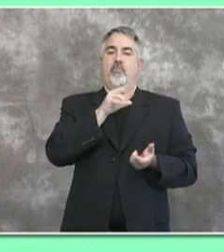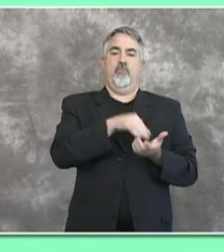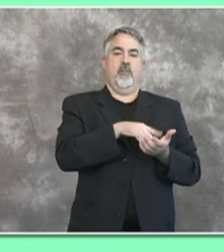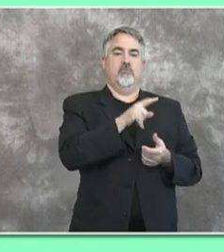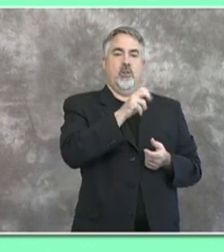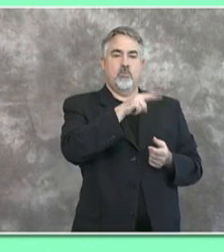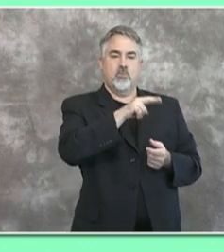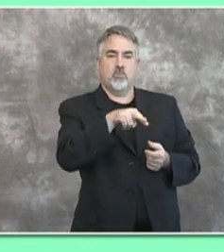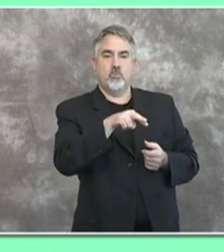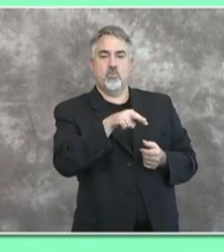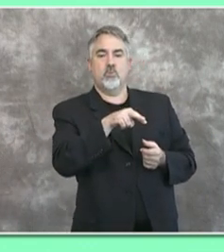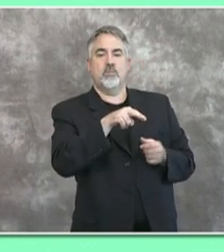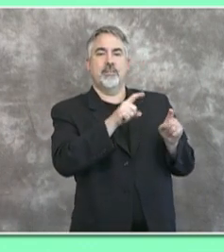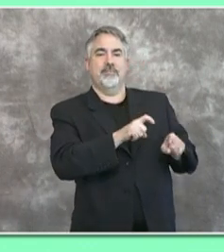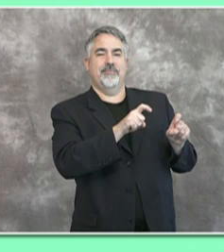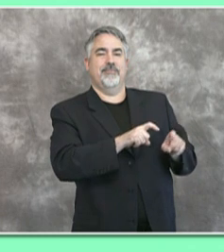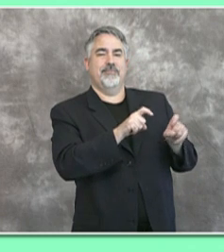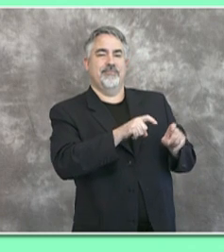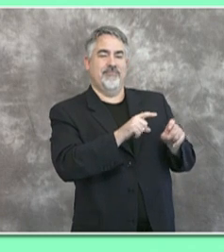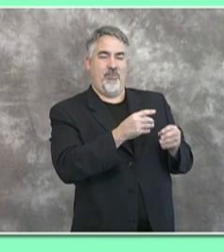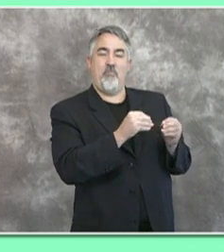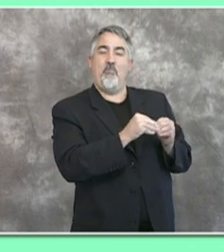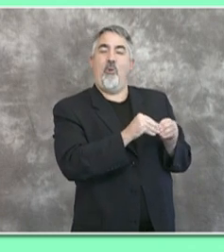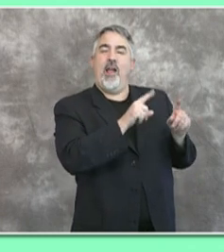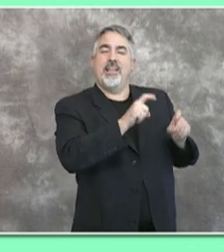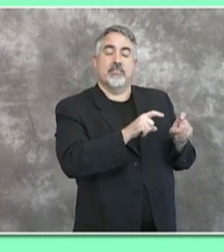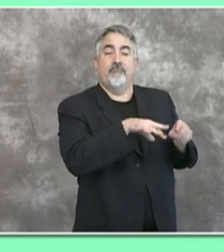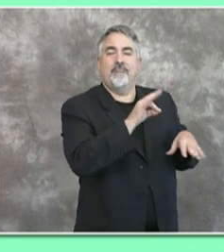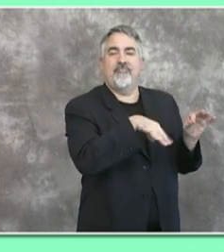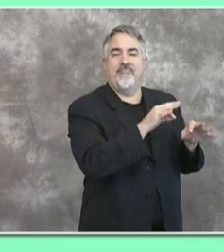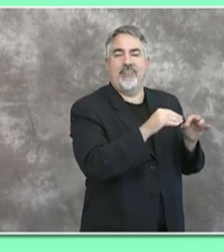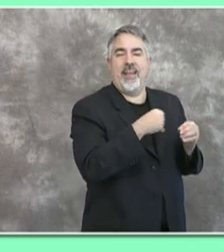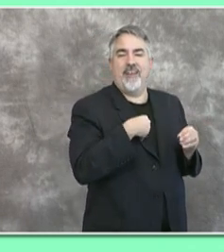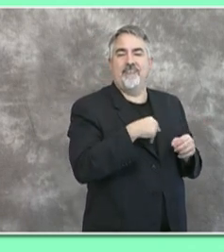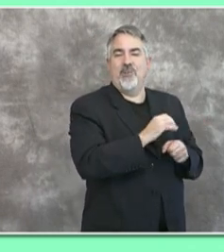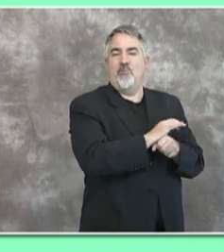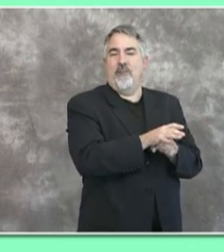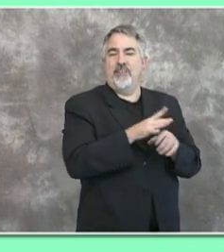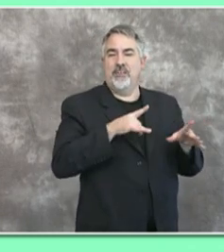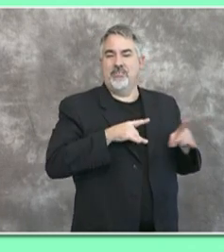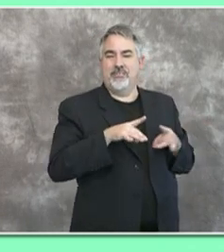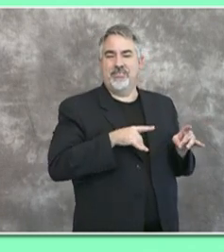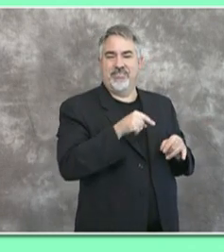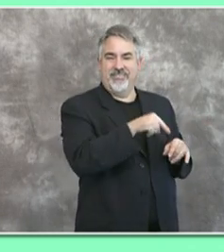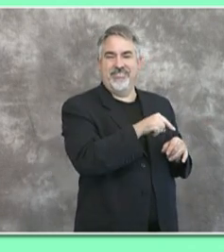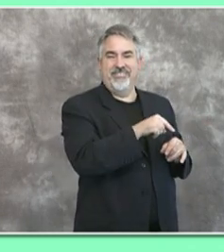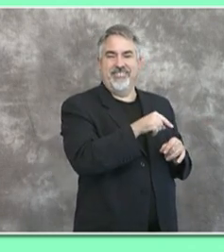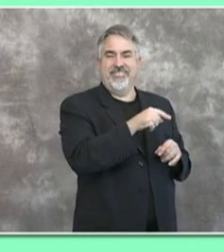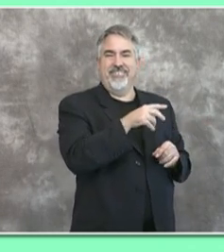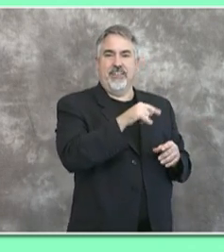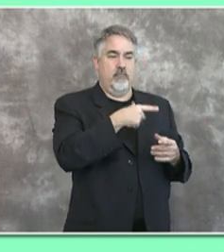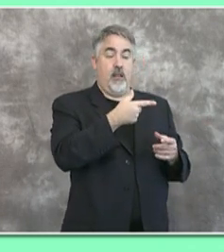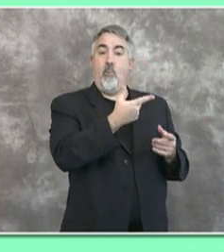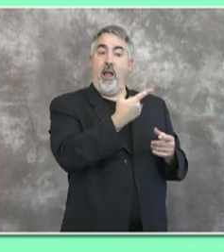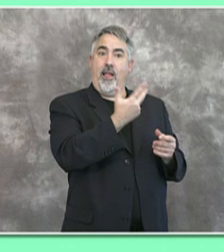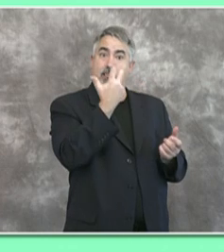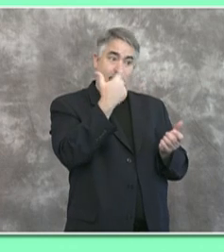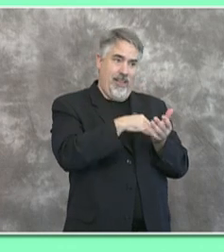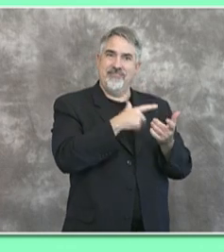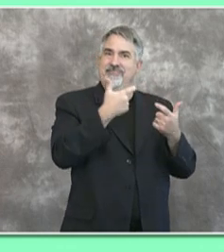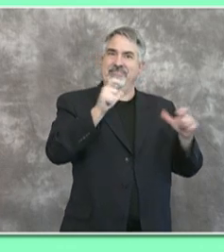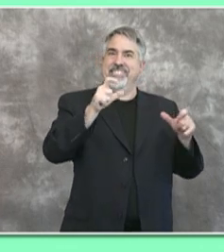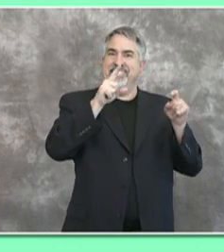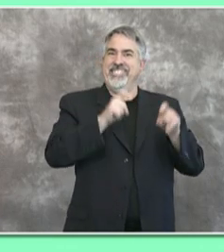3,122 tests reported. That is the single largest day of testing we have had throughout our coronavirus exercise. And